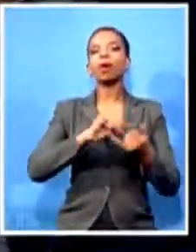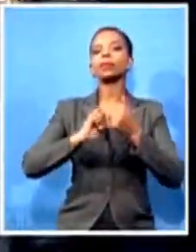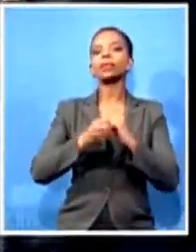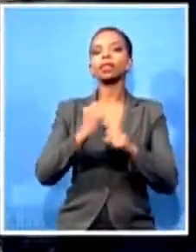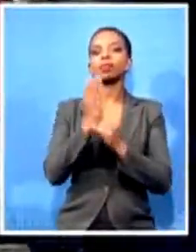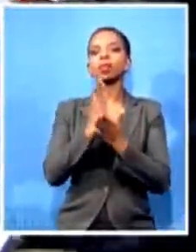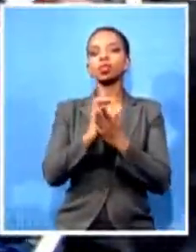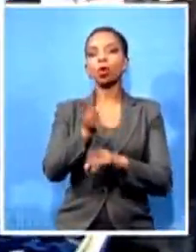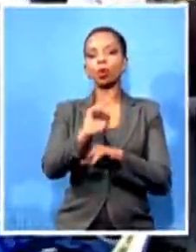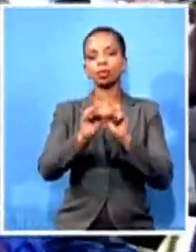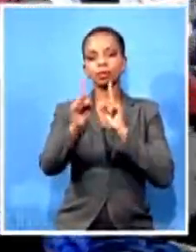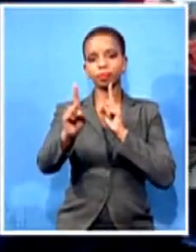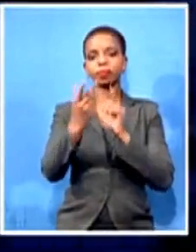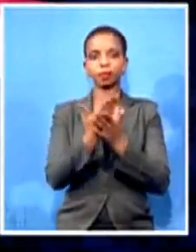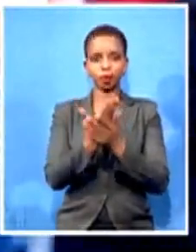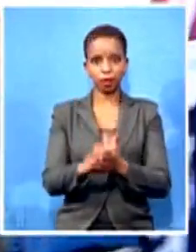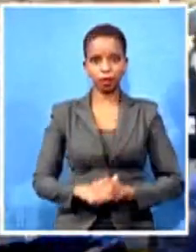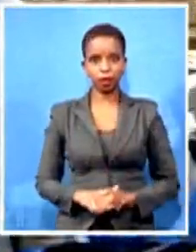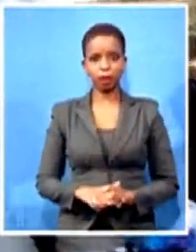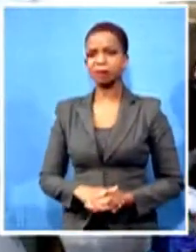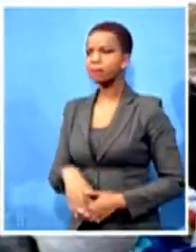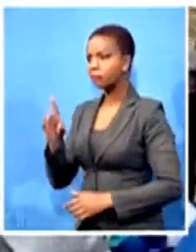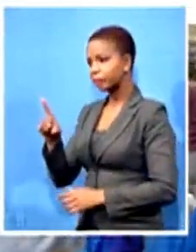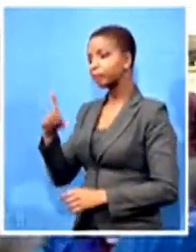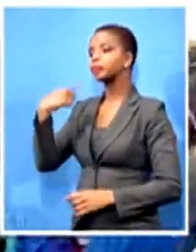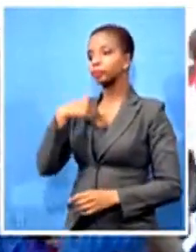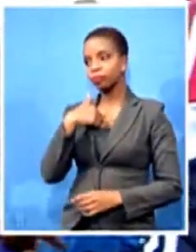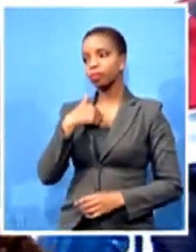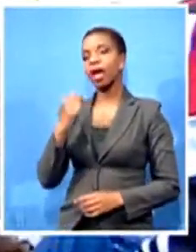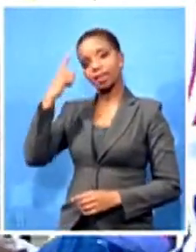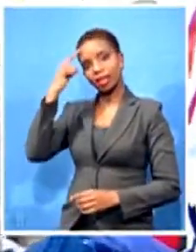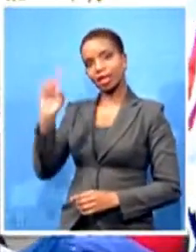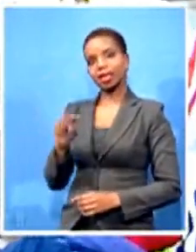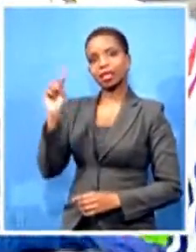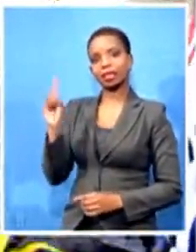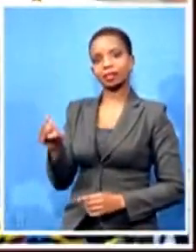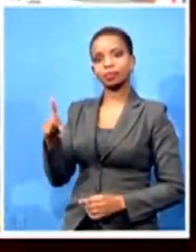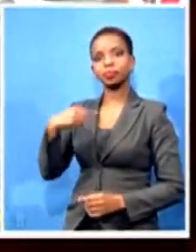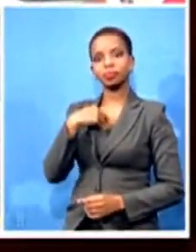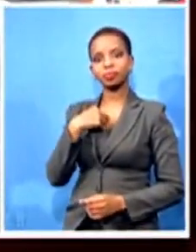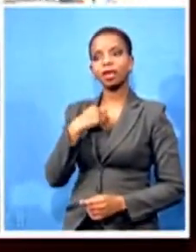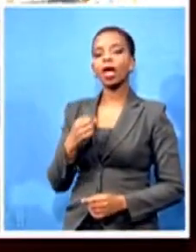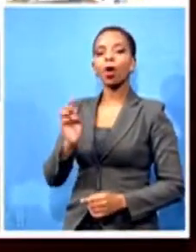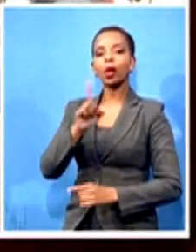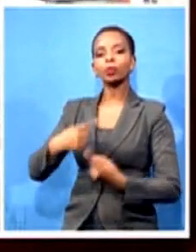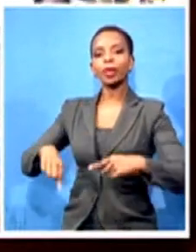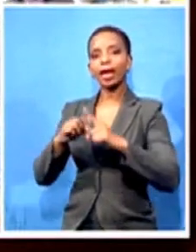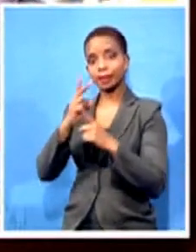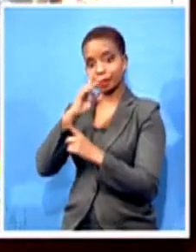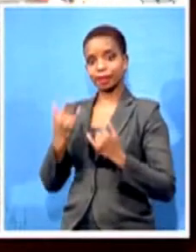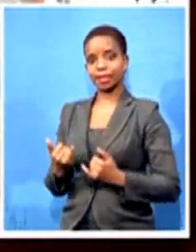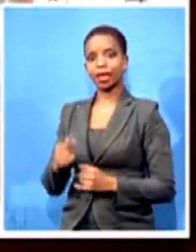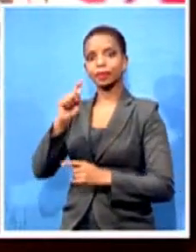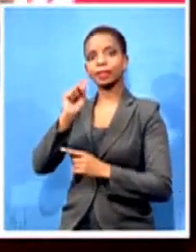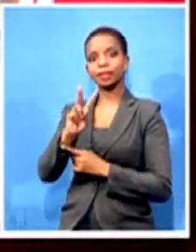the question then I'd like to pose to you, what we're seeing on our television screens right now, Nosipho, is what a lot